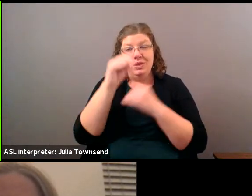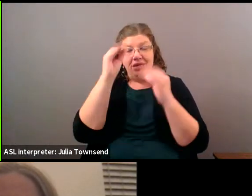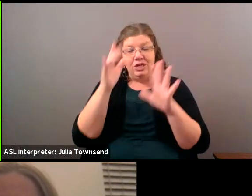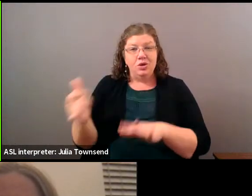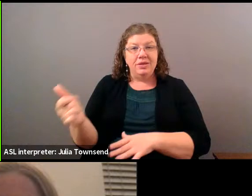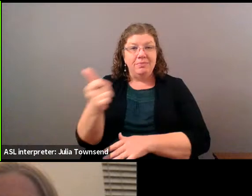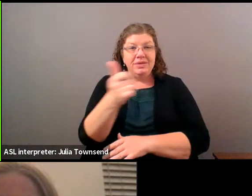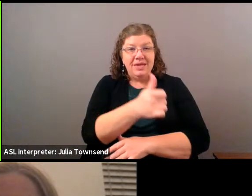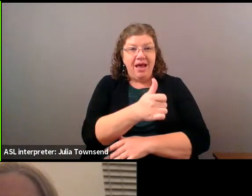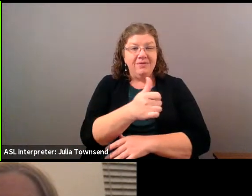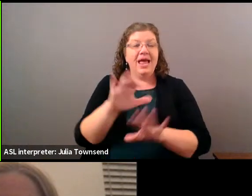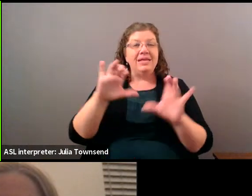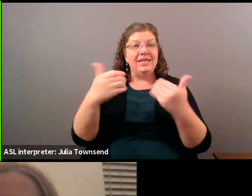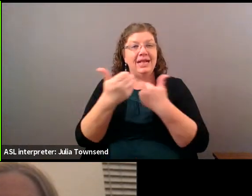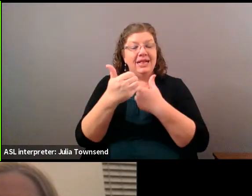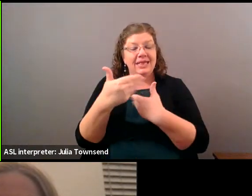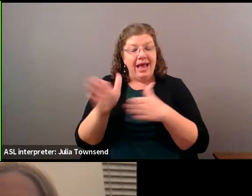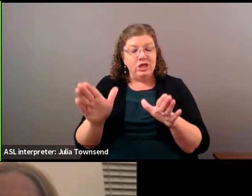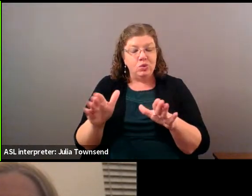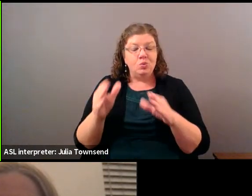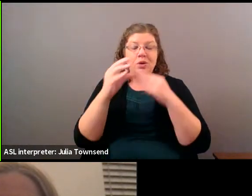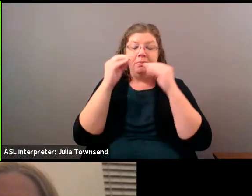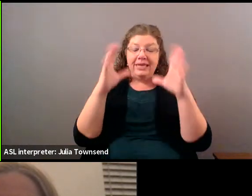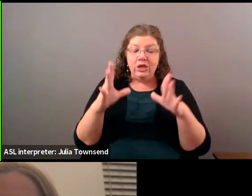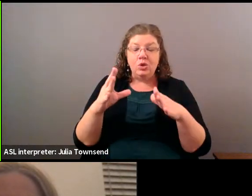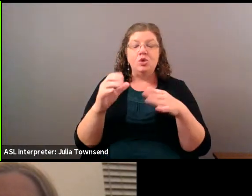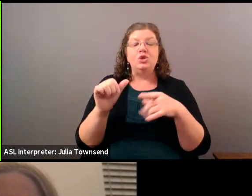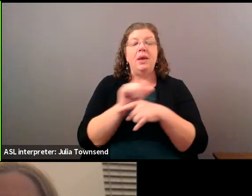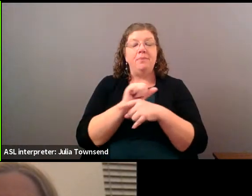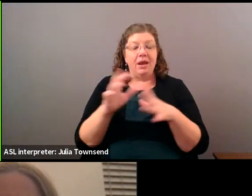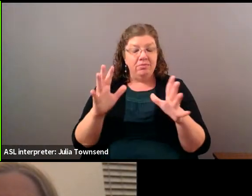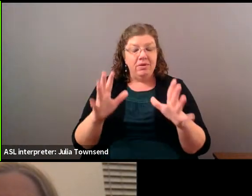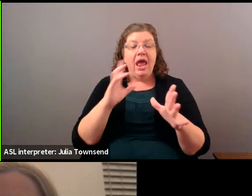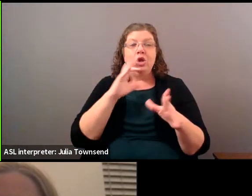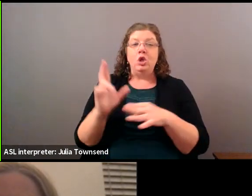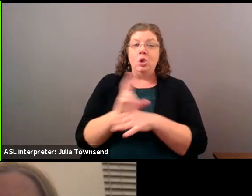classroom practitioners and as teacher leaders, and using